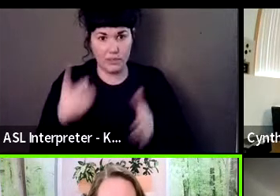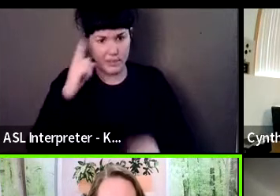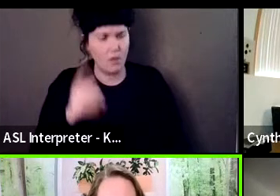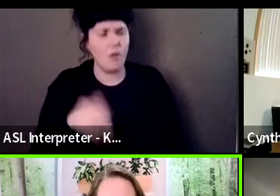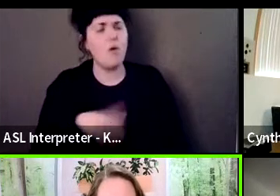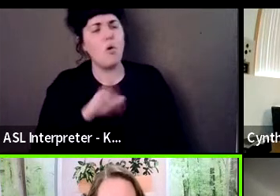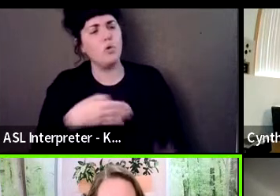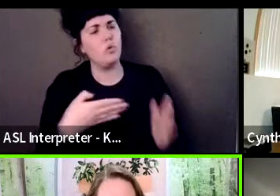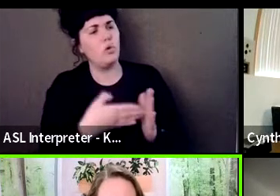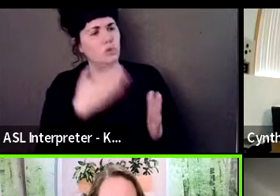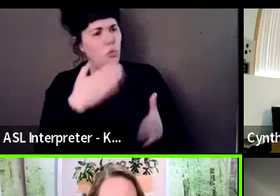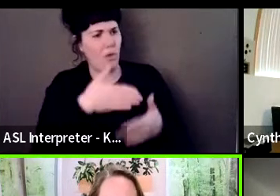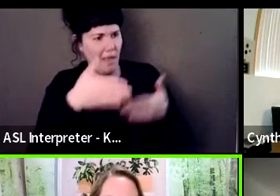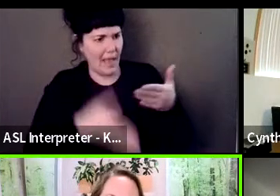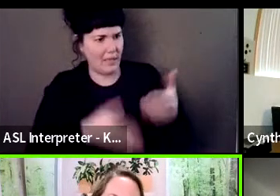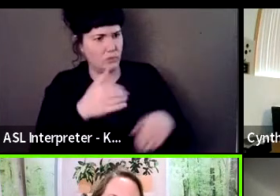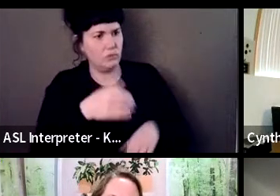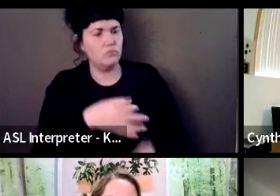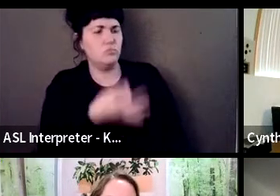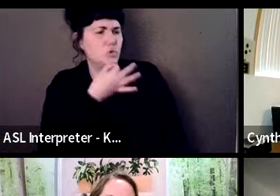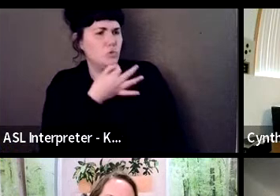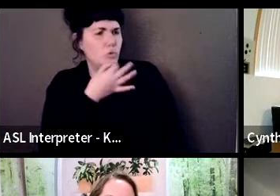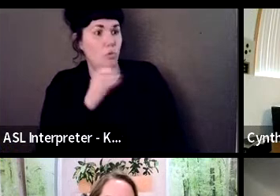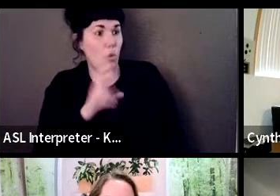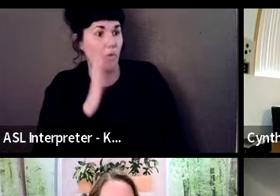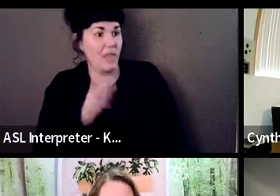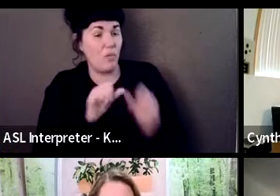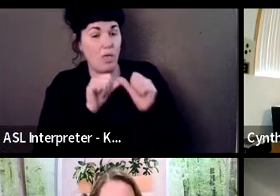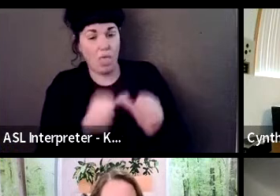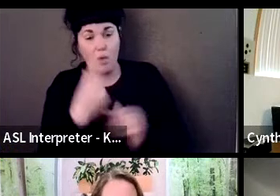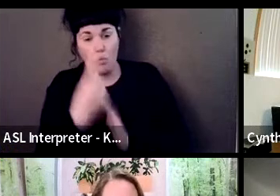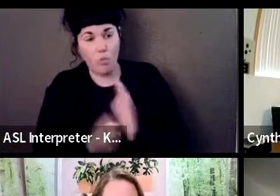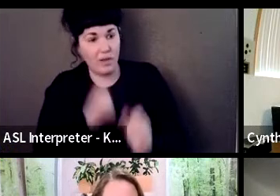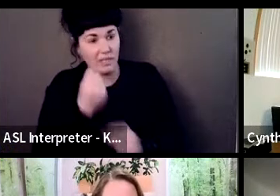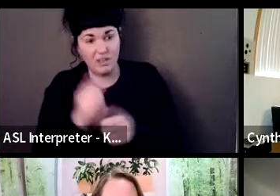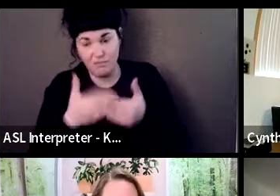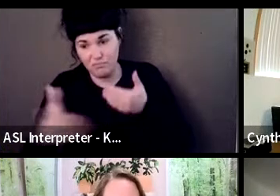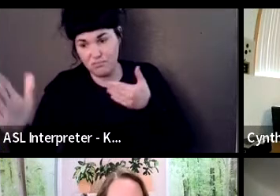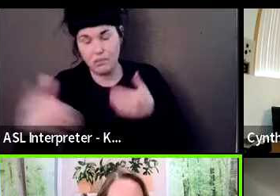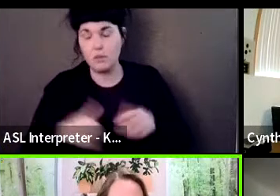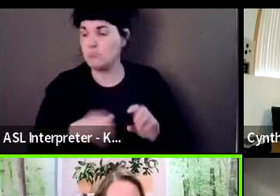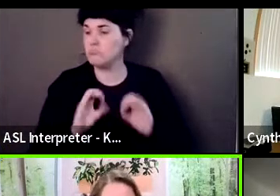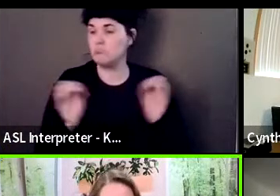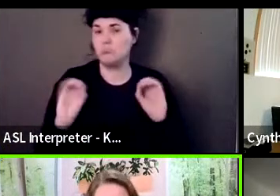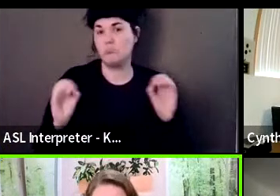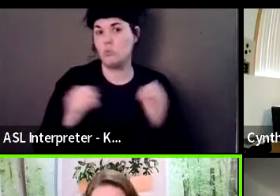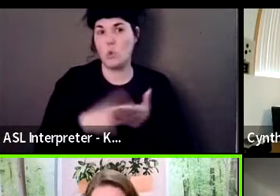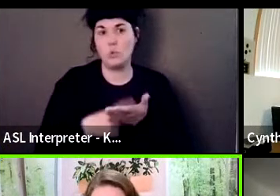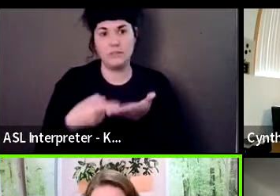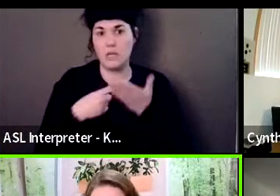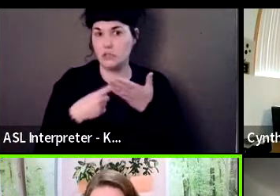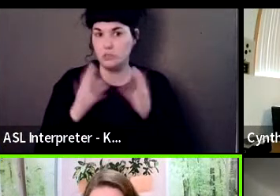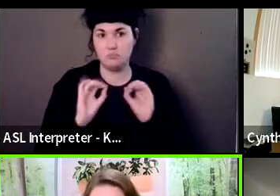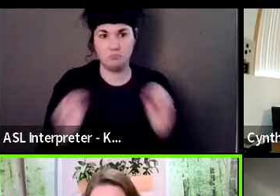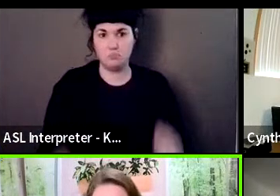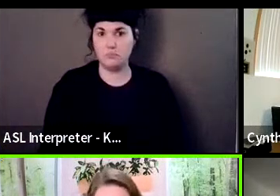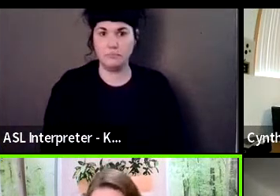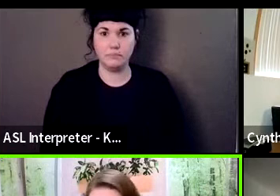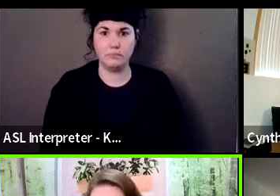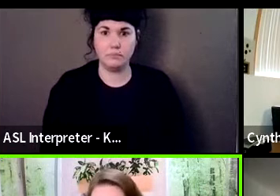versus dragging out for another year or so. No, there was no discussion about that at all. Okay, thank you.